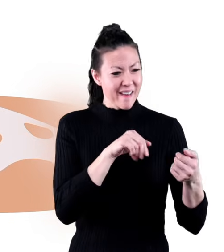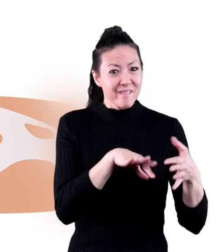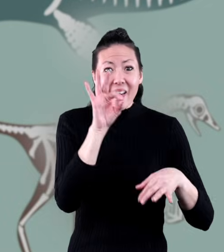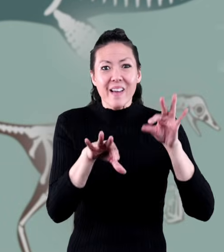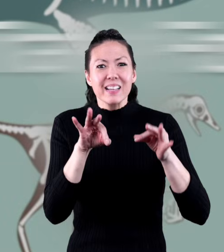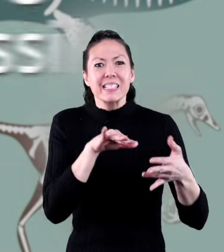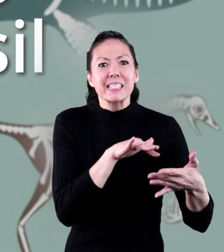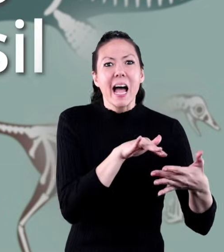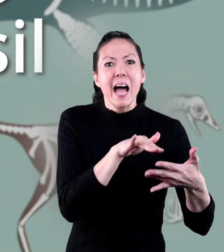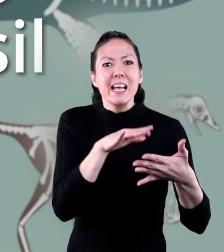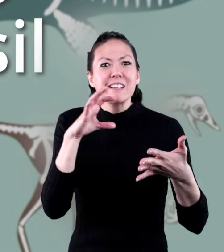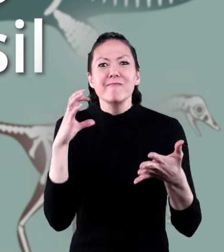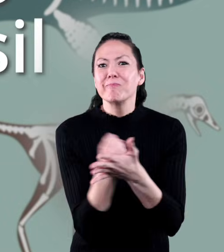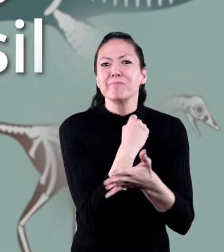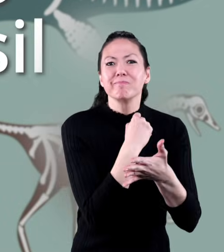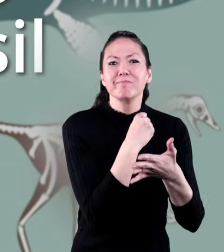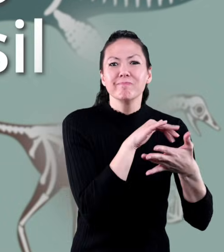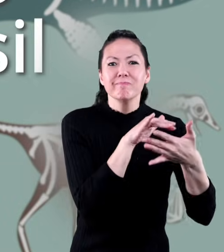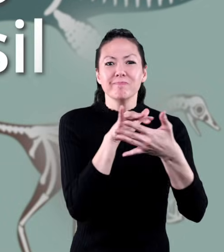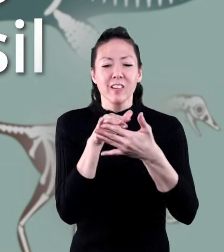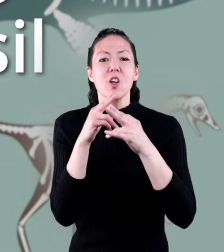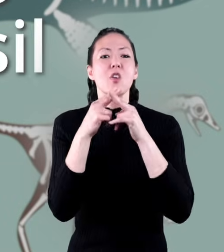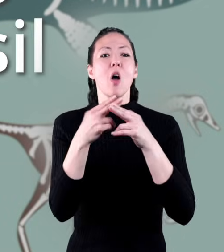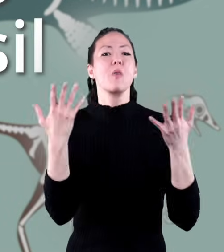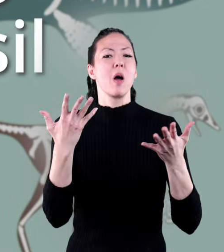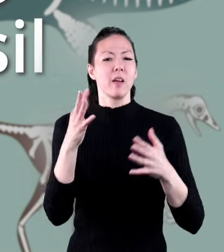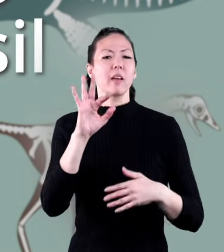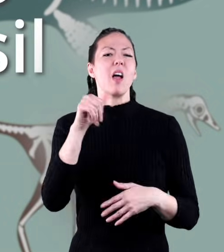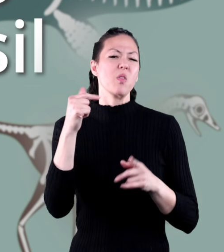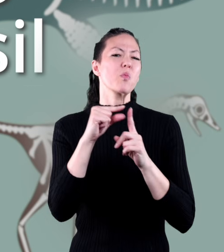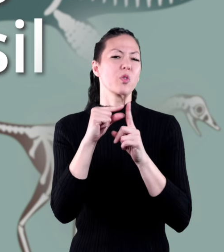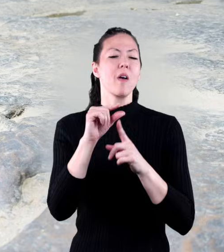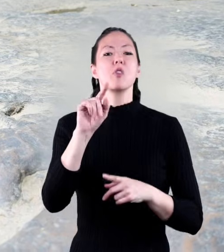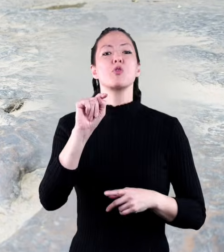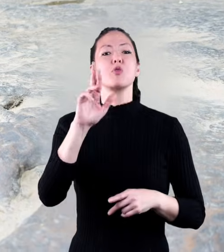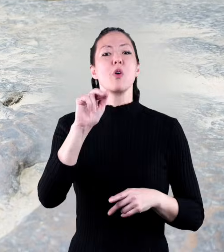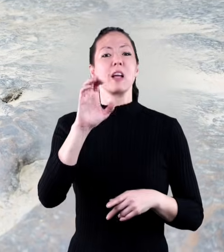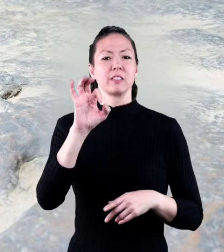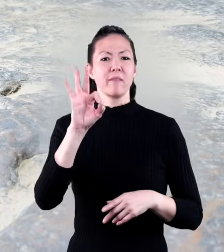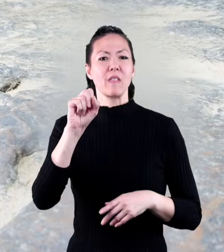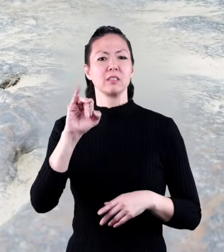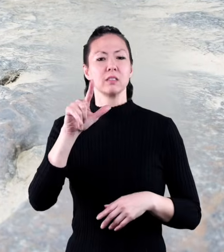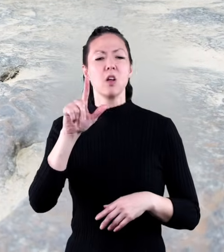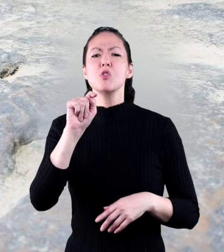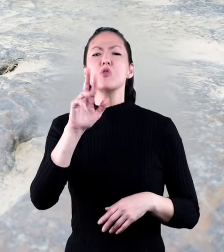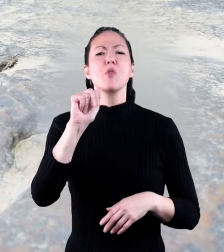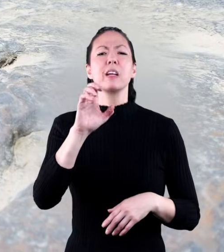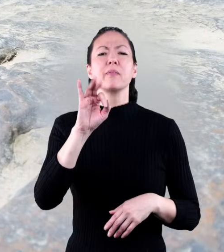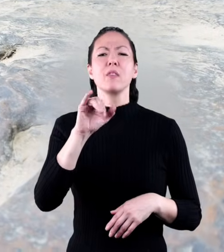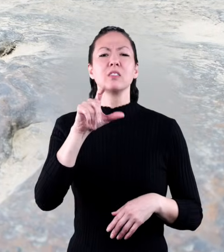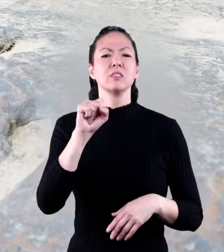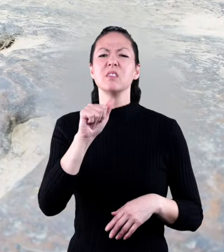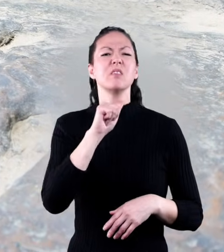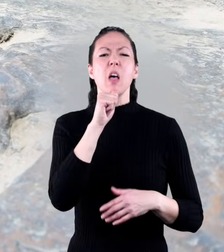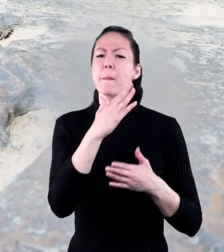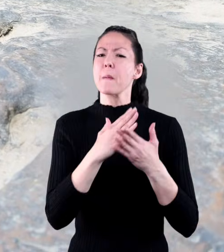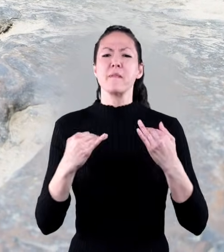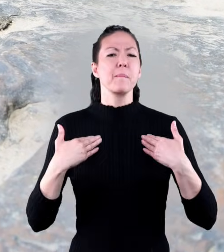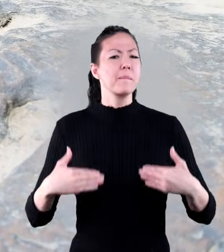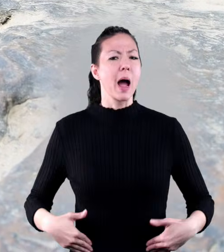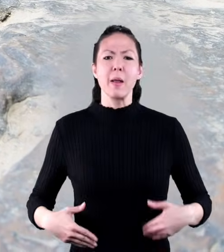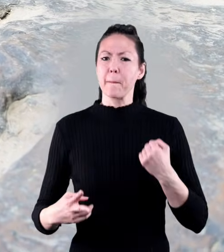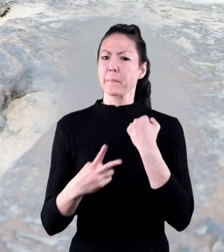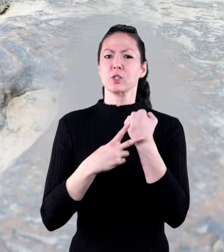today. Another type of fossil is called a trace fossil. Trace fossils are not body parts that are